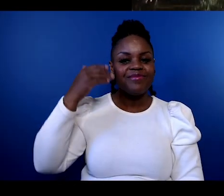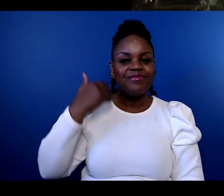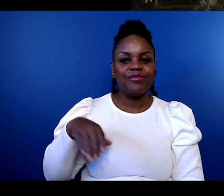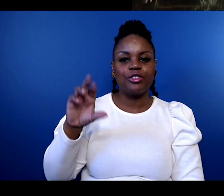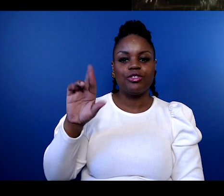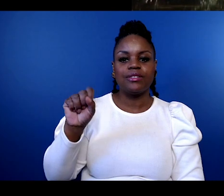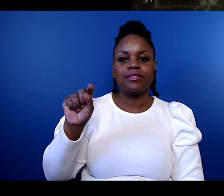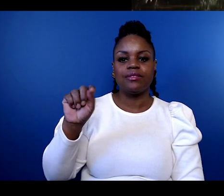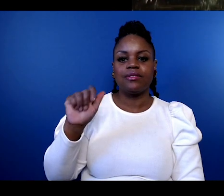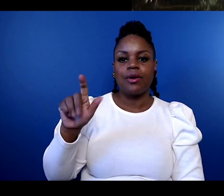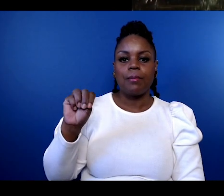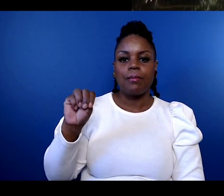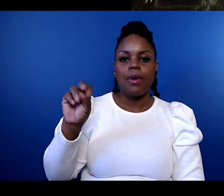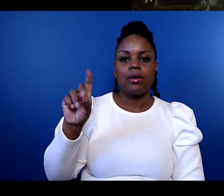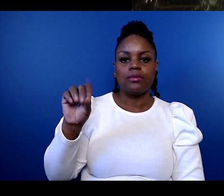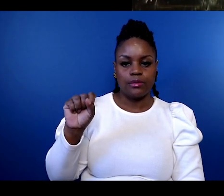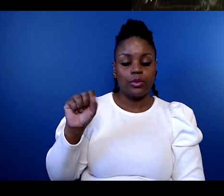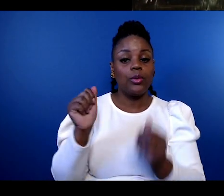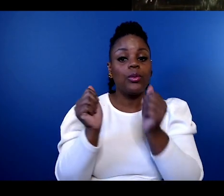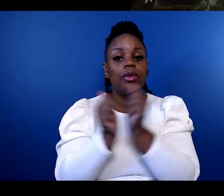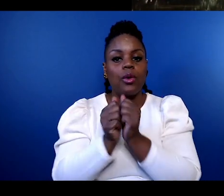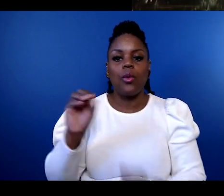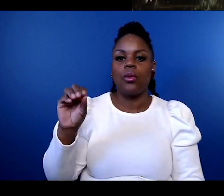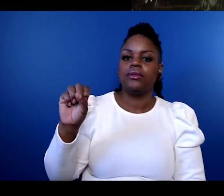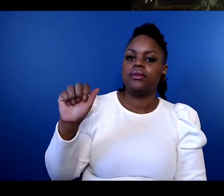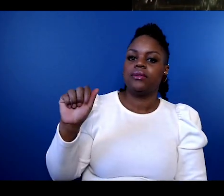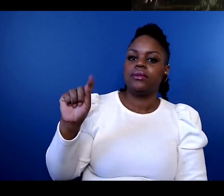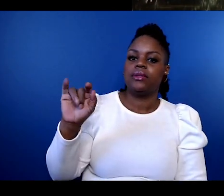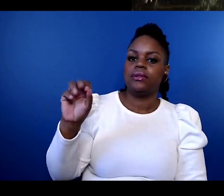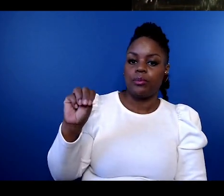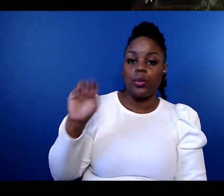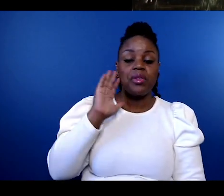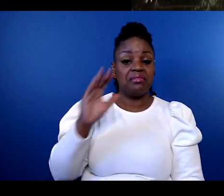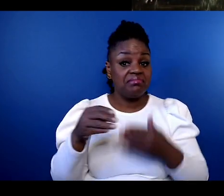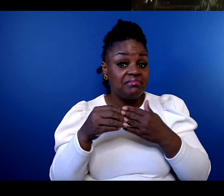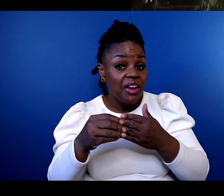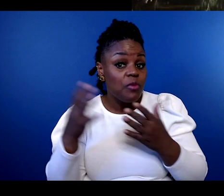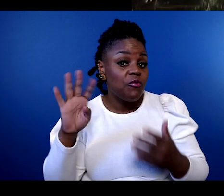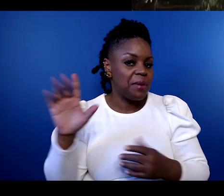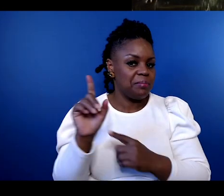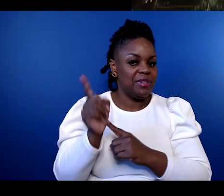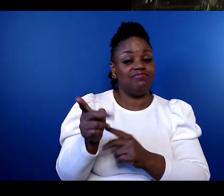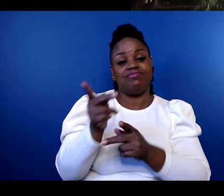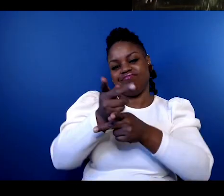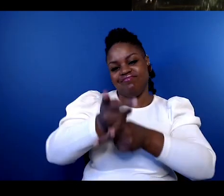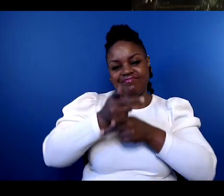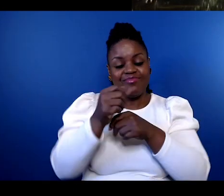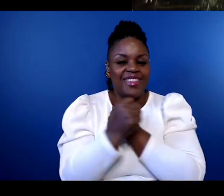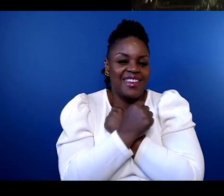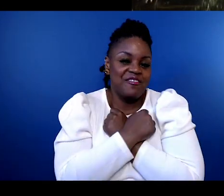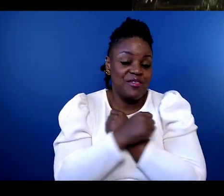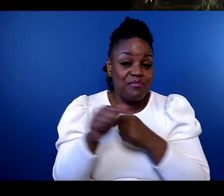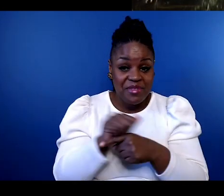y'all, this is Crystal Monds with Osatium. I'm going to be leading a 45-minute nurturing love practice. I am wearing a caramel